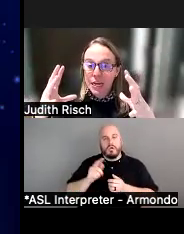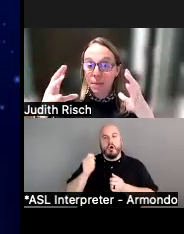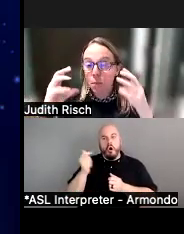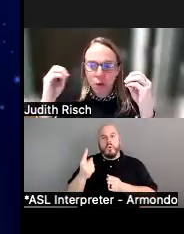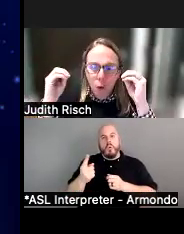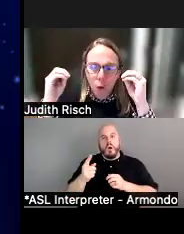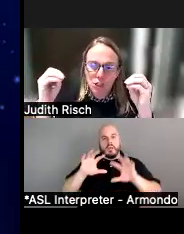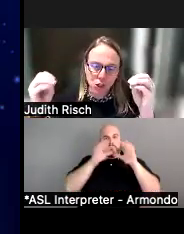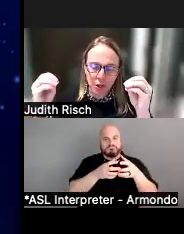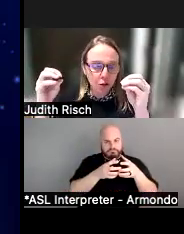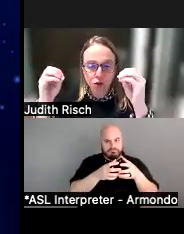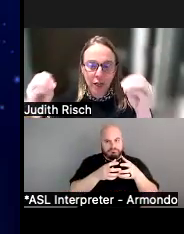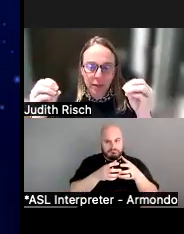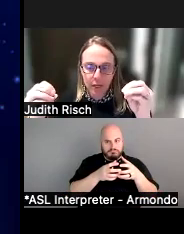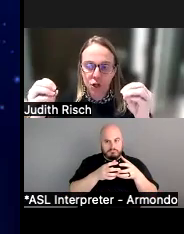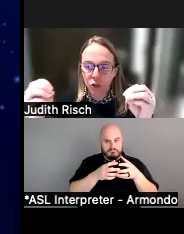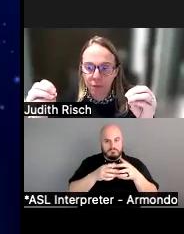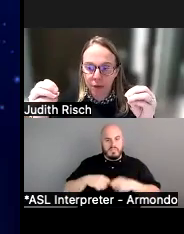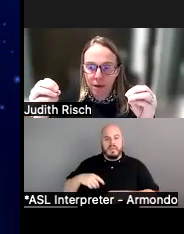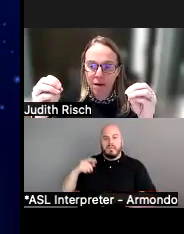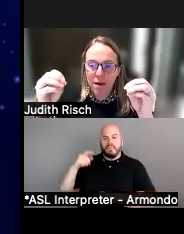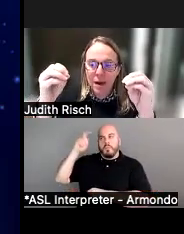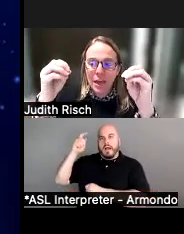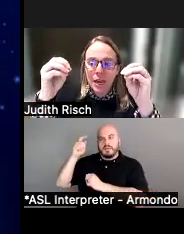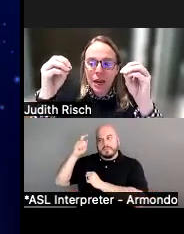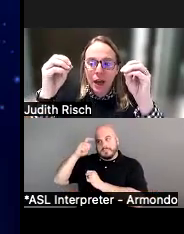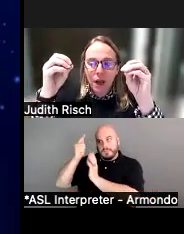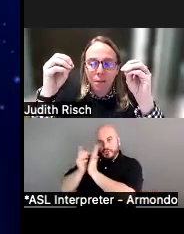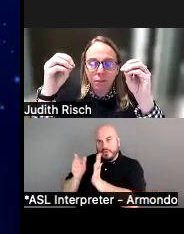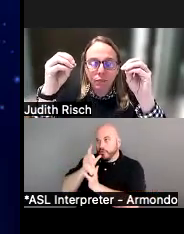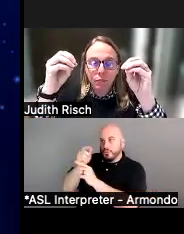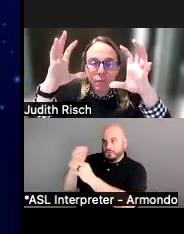And what the wise attorney who trained me told me